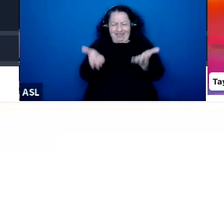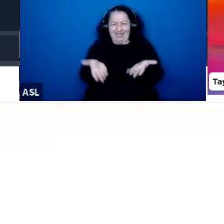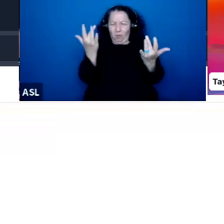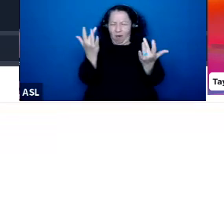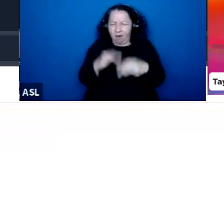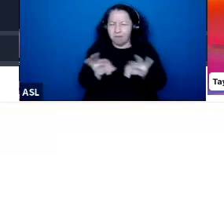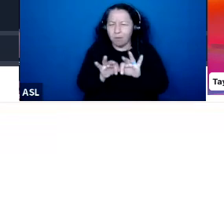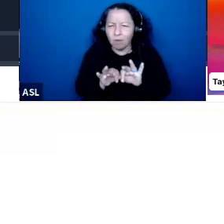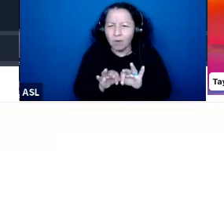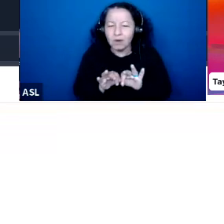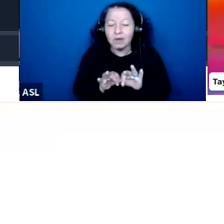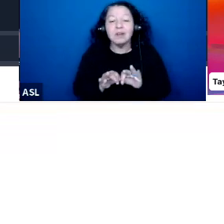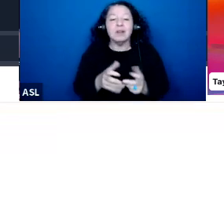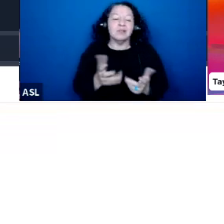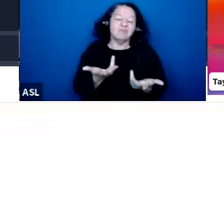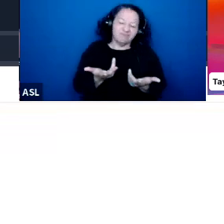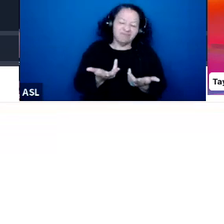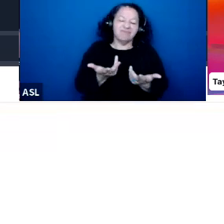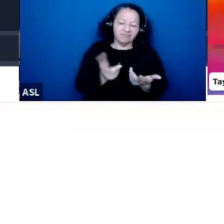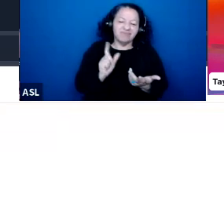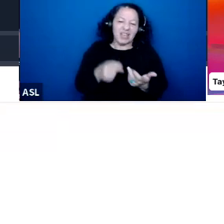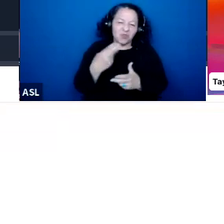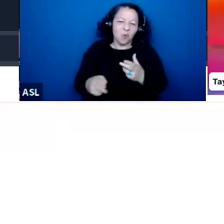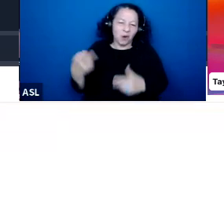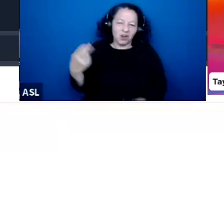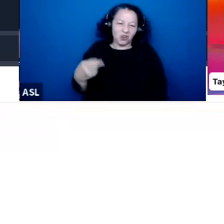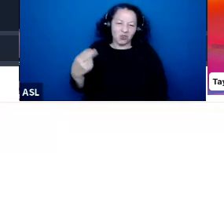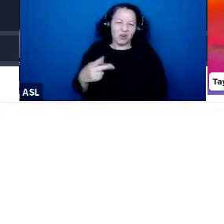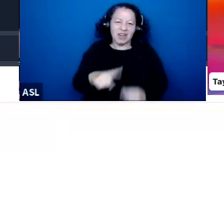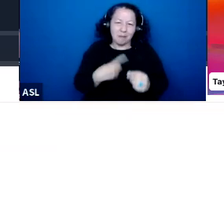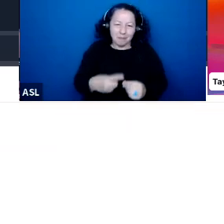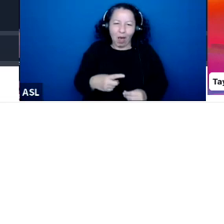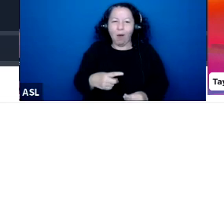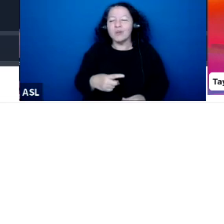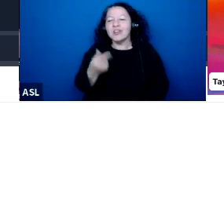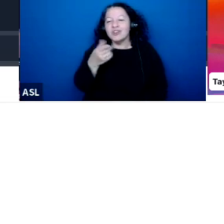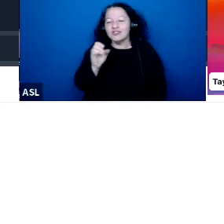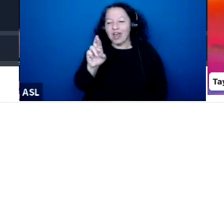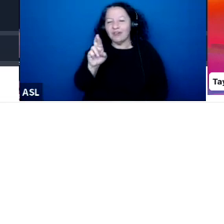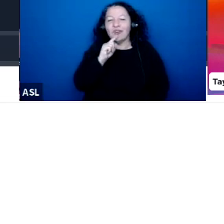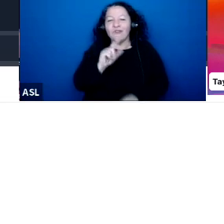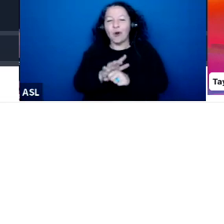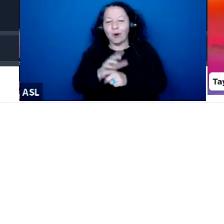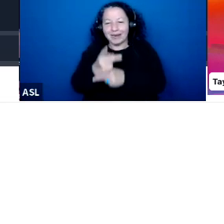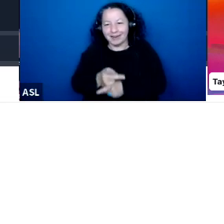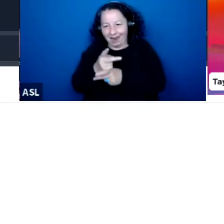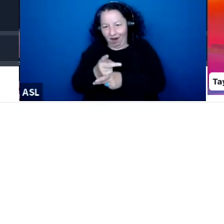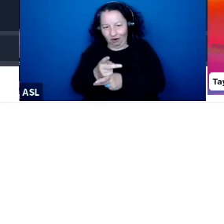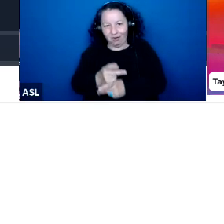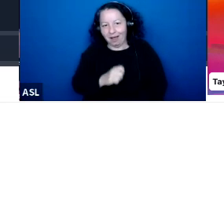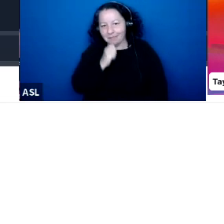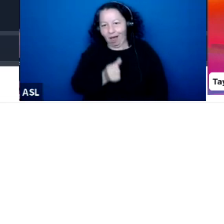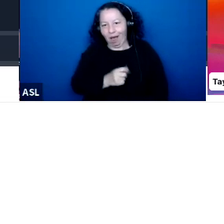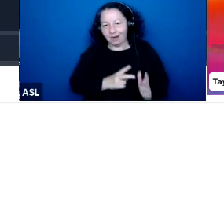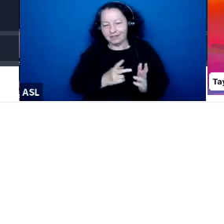important. So we wanted to provide a very short history of gender affirming care, which I'm obviously not going to read through